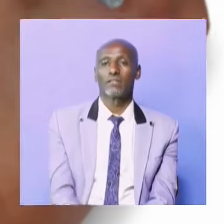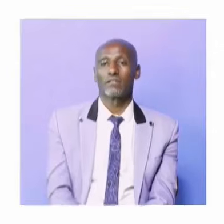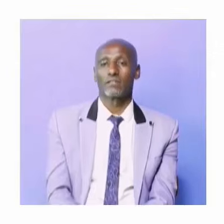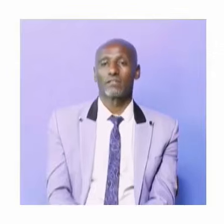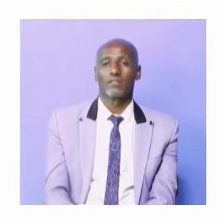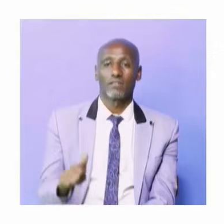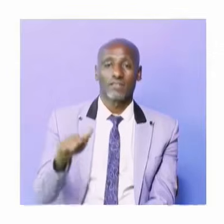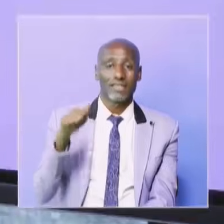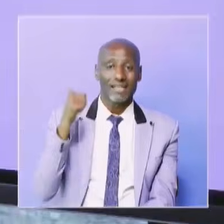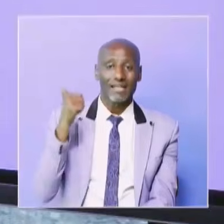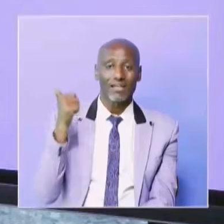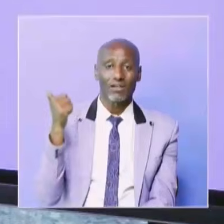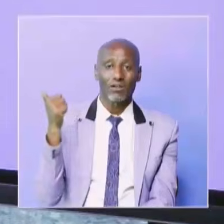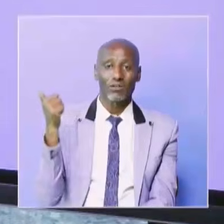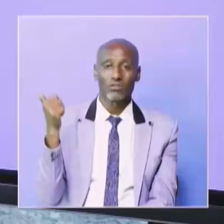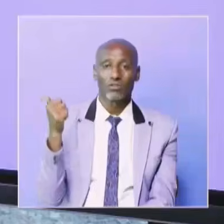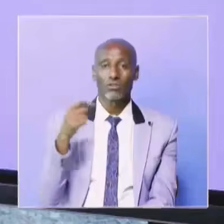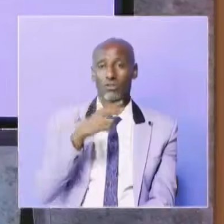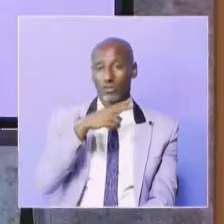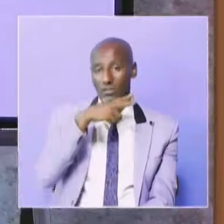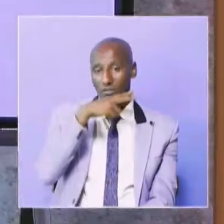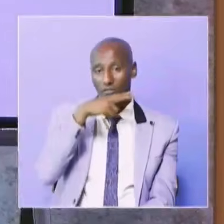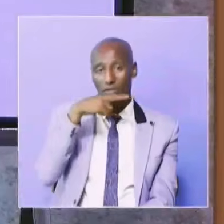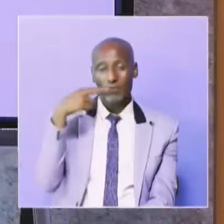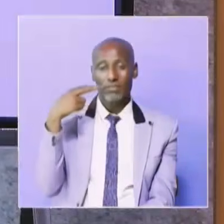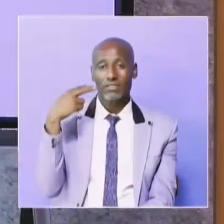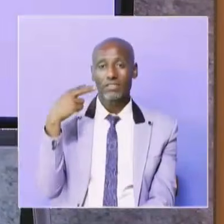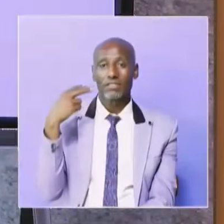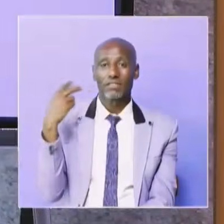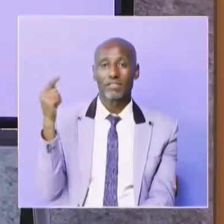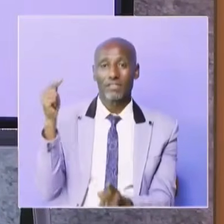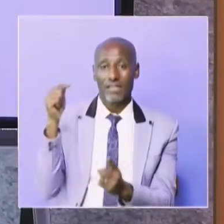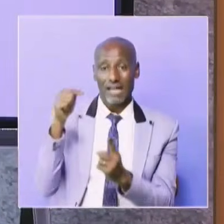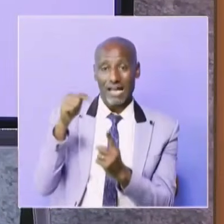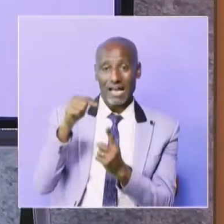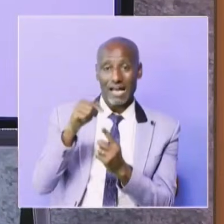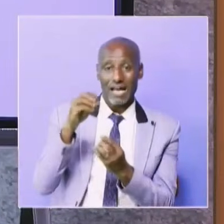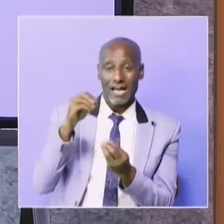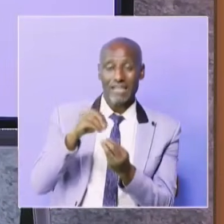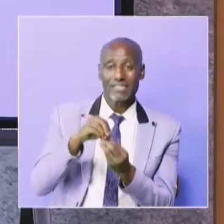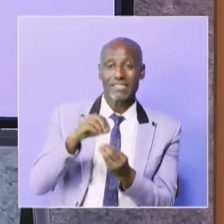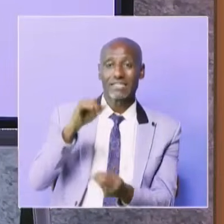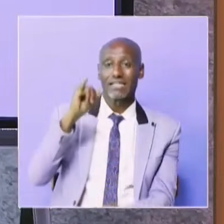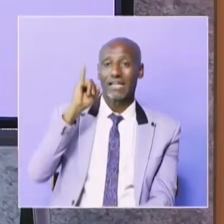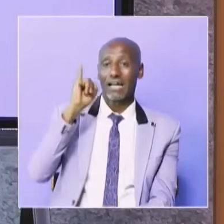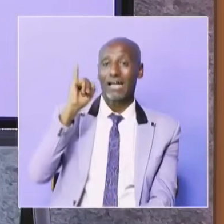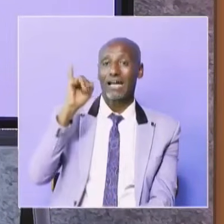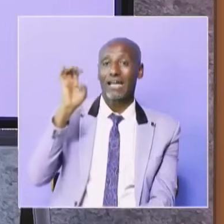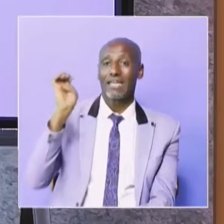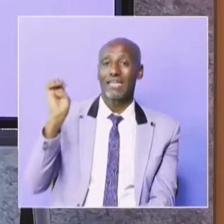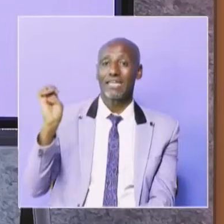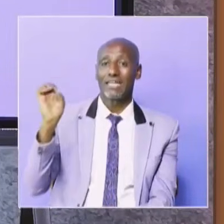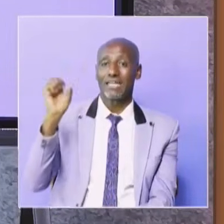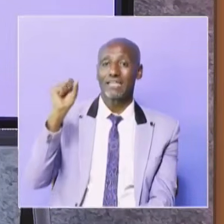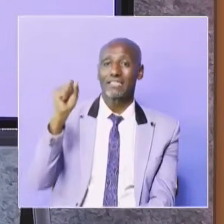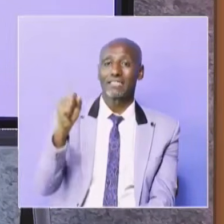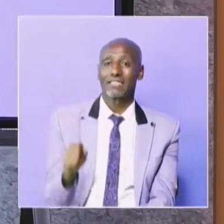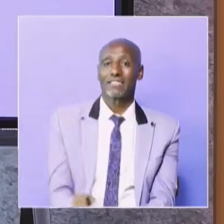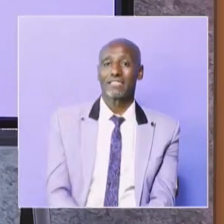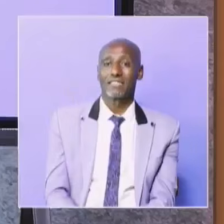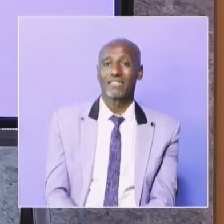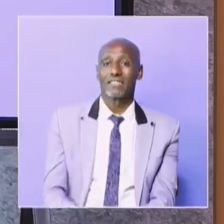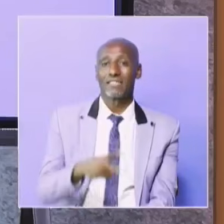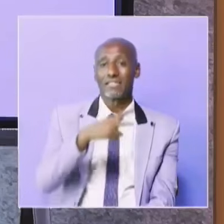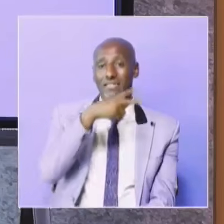There are also verbs that I want you to remember that add IES. What kind of verbs are they? Verbs